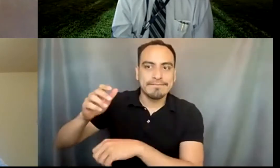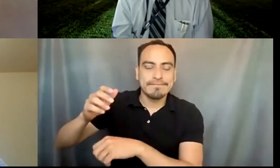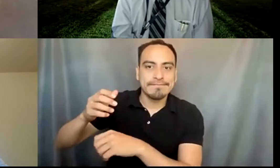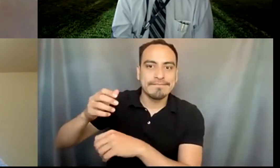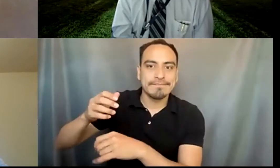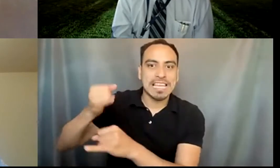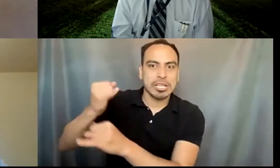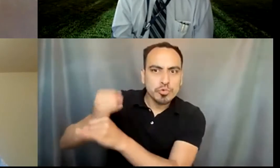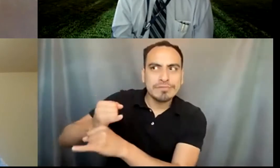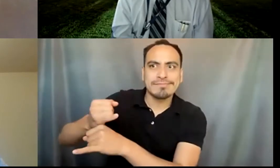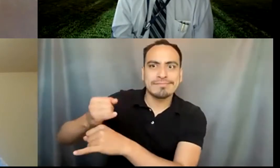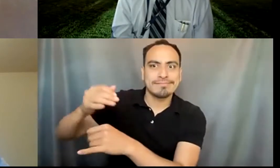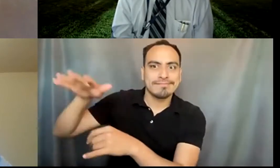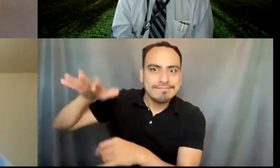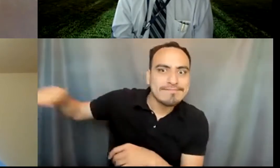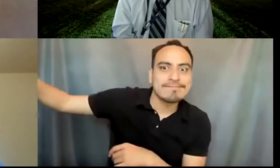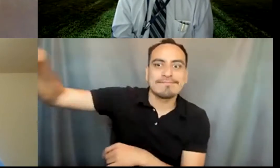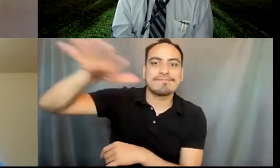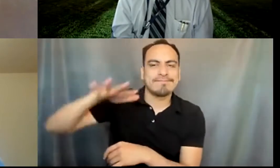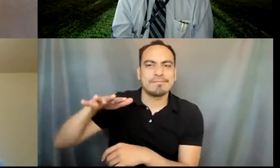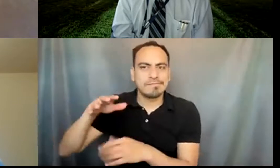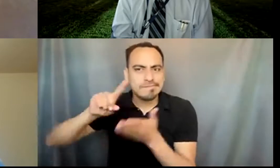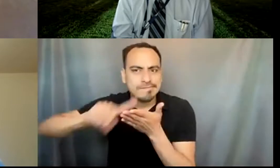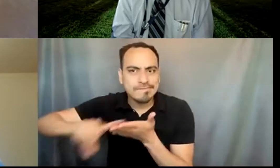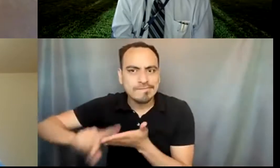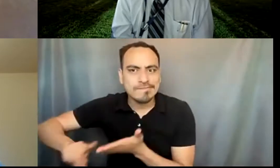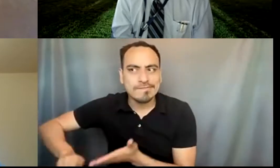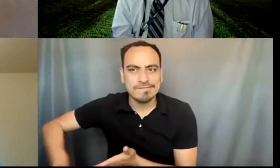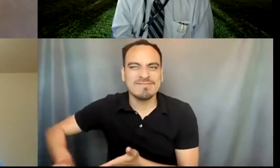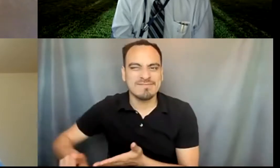a multifactorial way. So